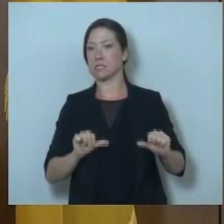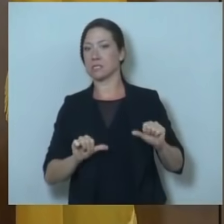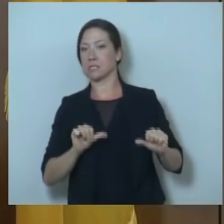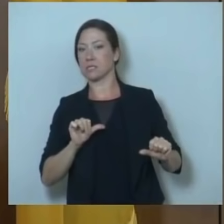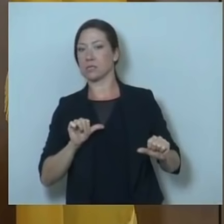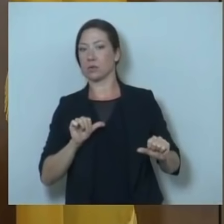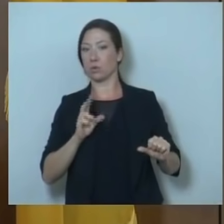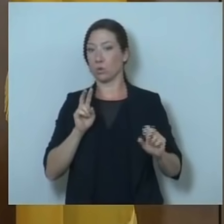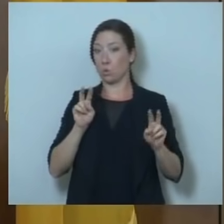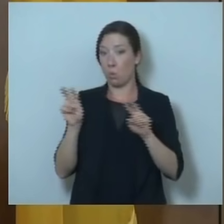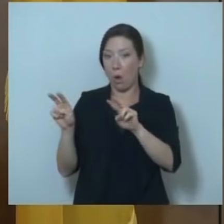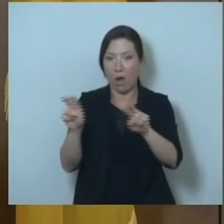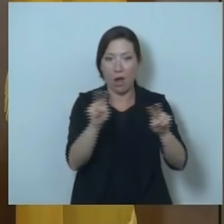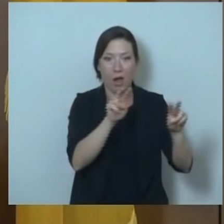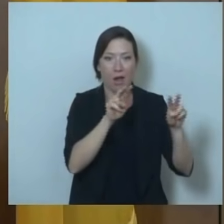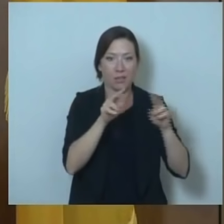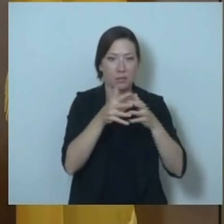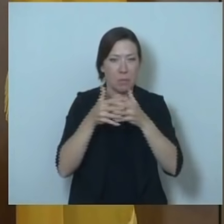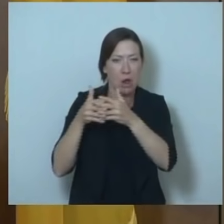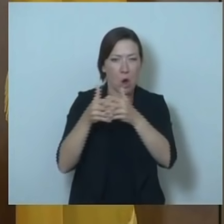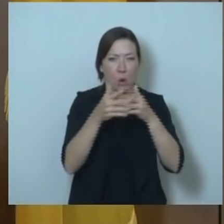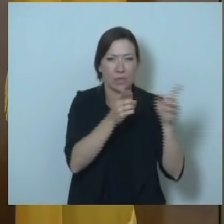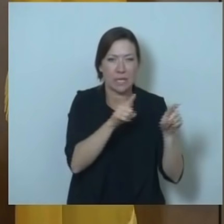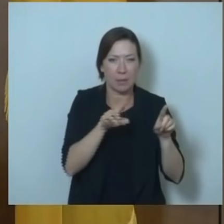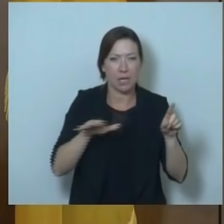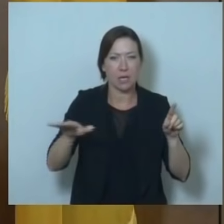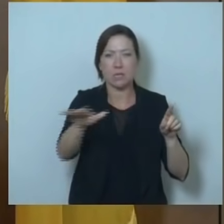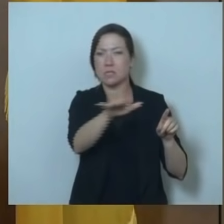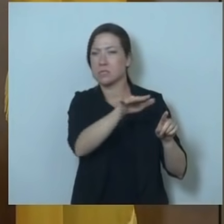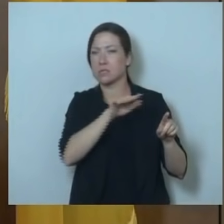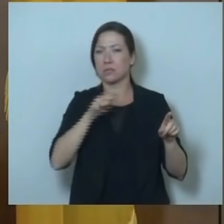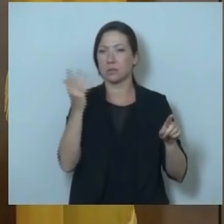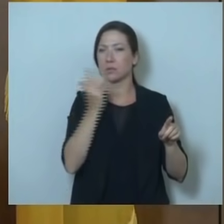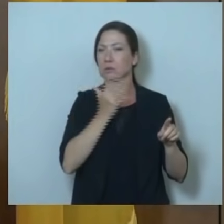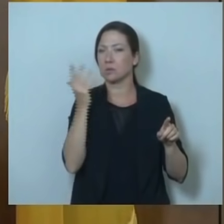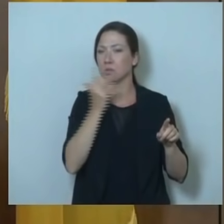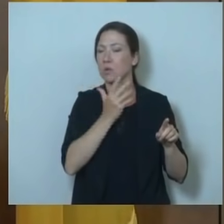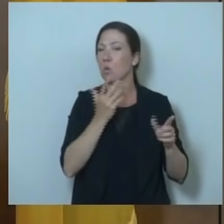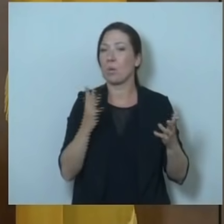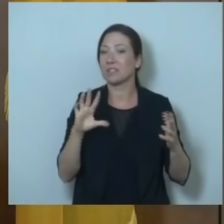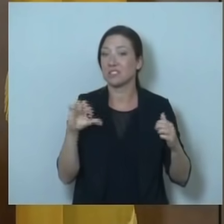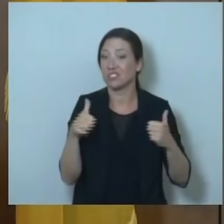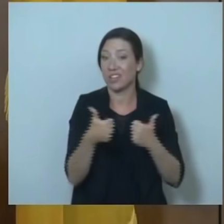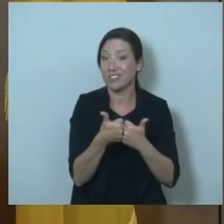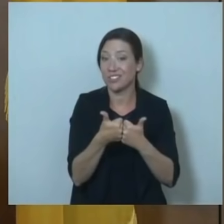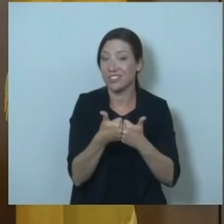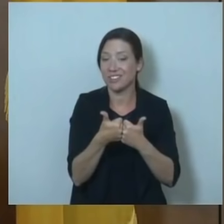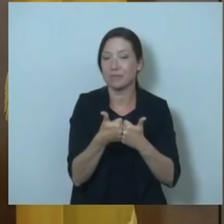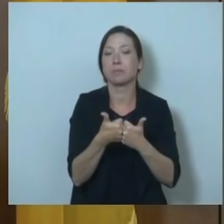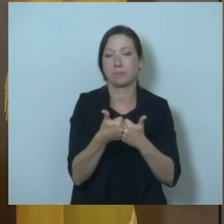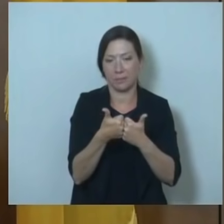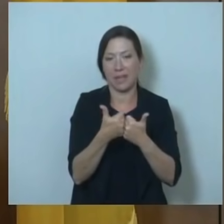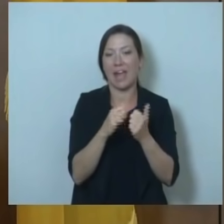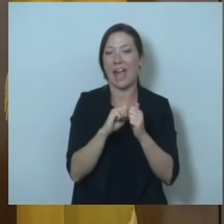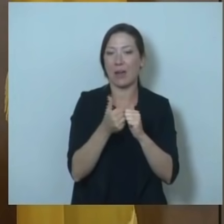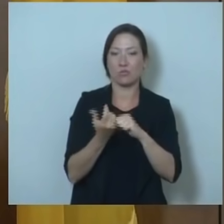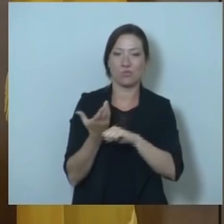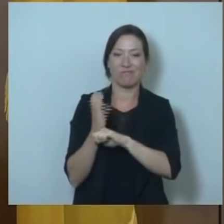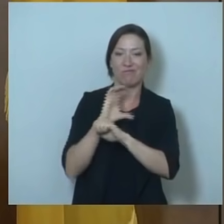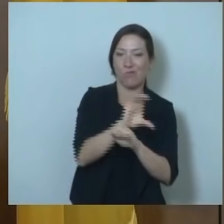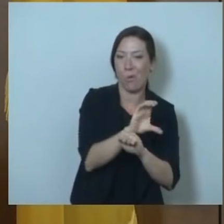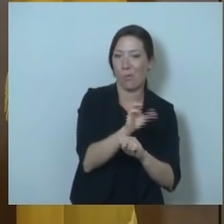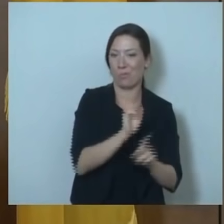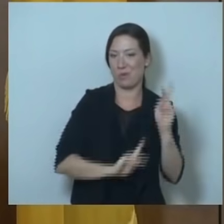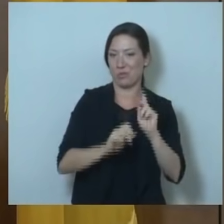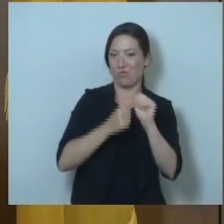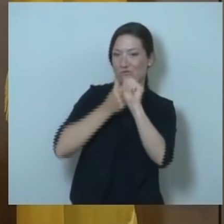across the country. The bigger issue is this, is enforcing that mandate. And the jurisdictions